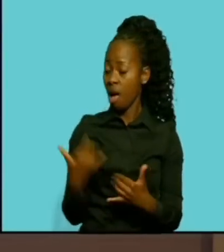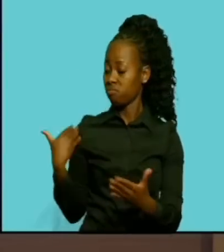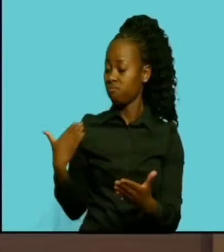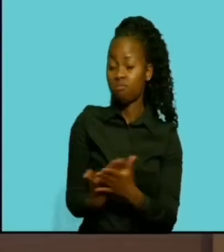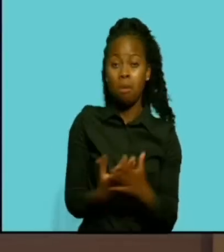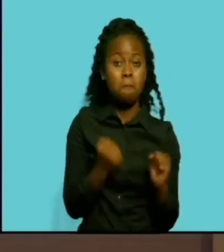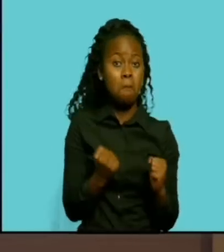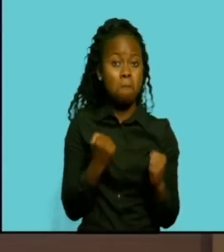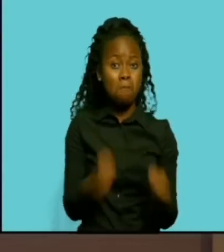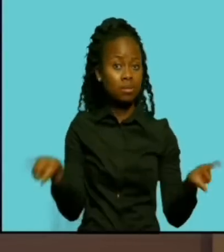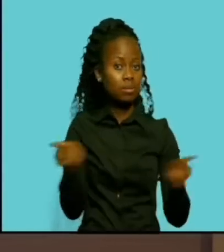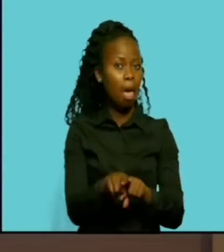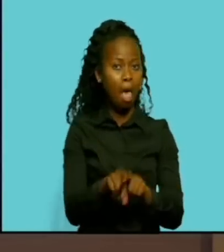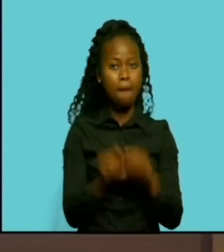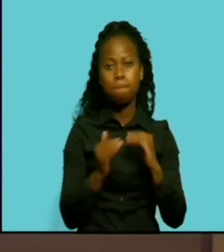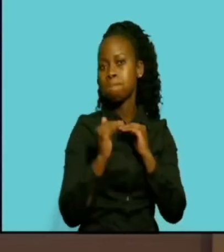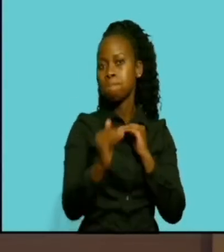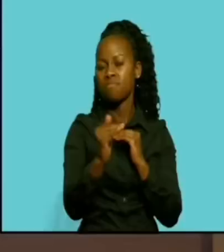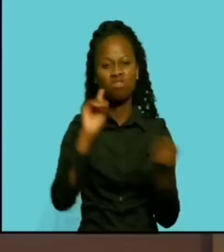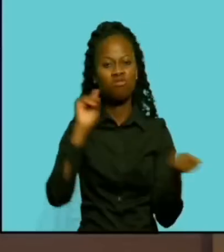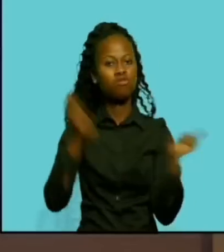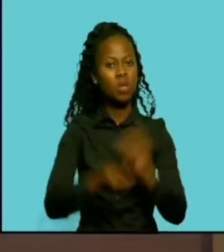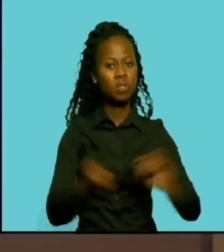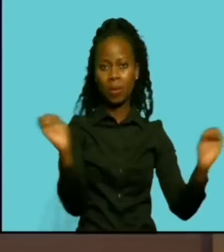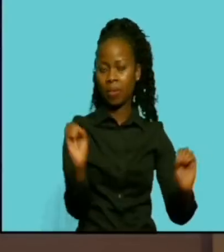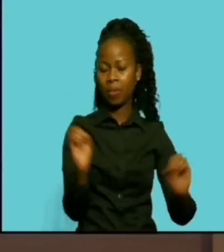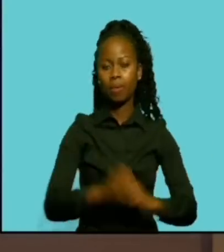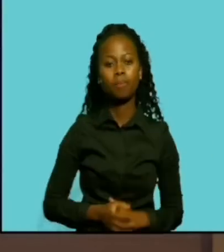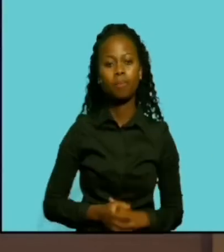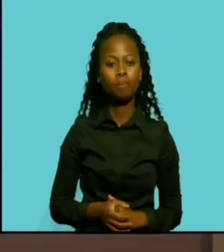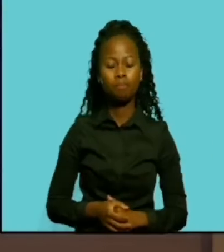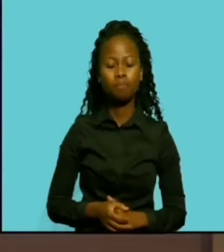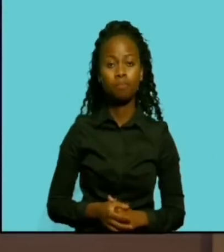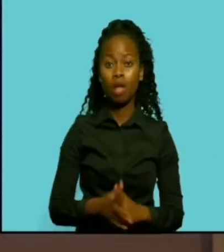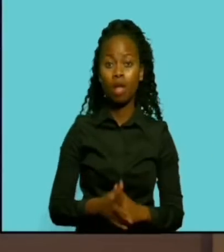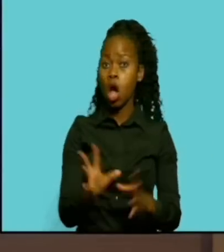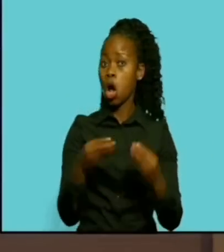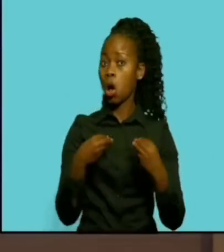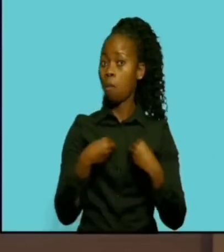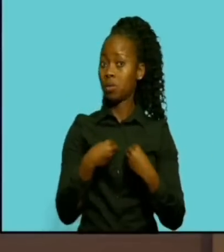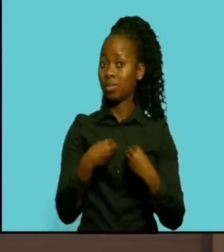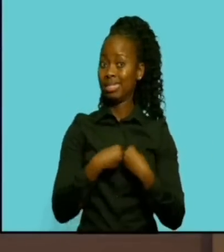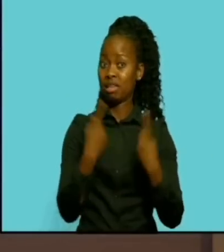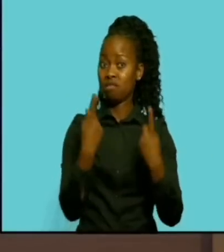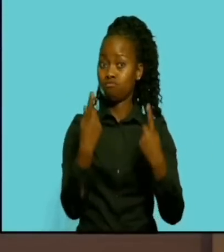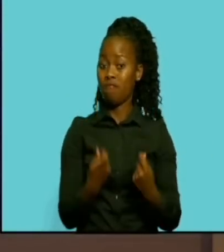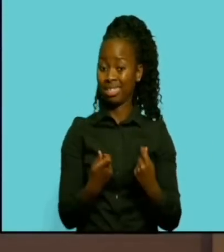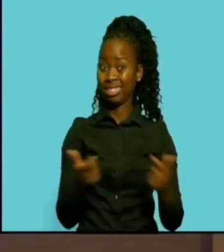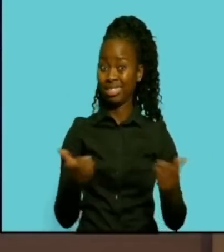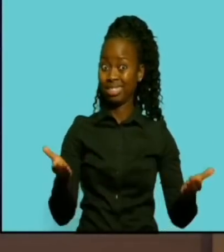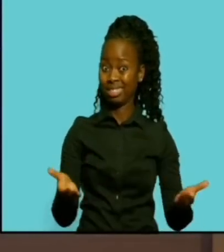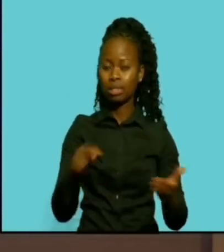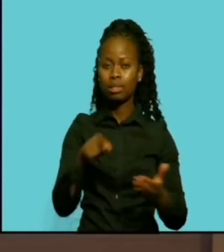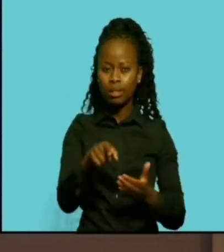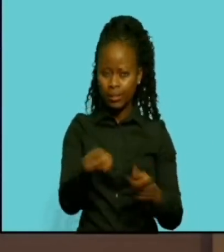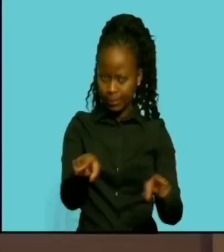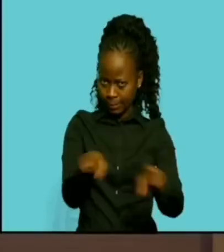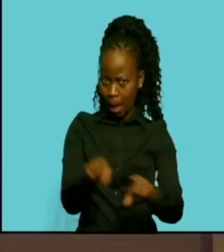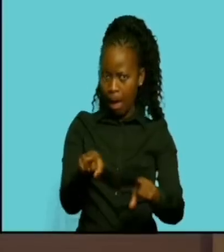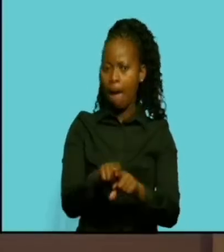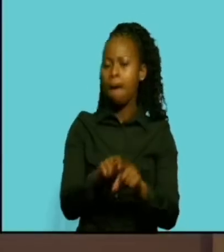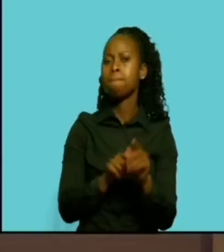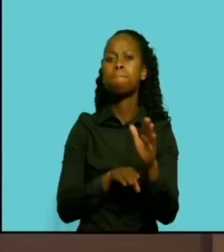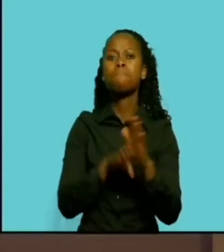The commodity export price surge also appreciated the value of the currency. The rand has